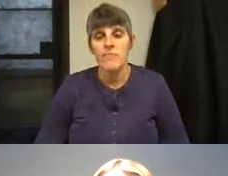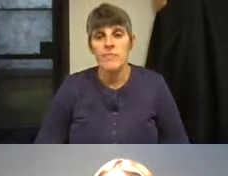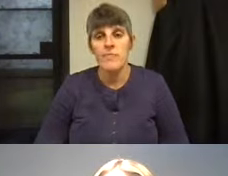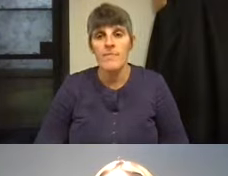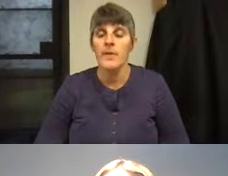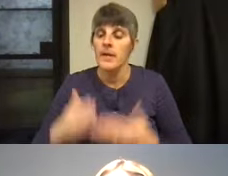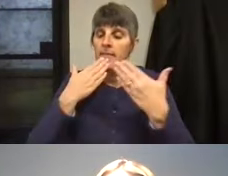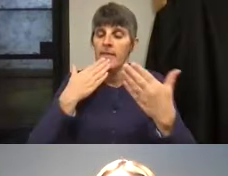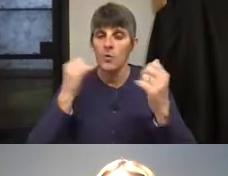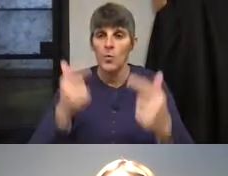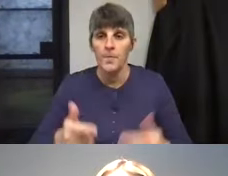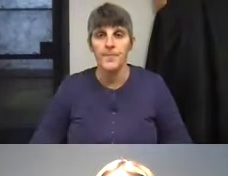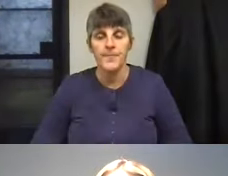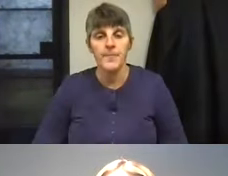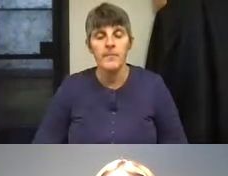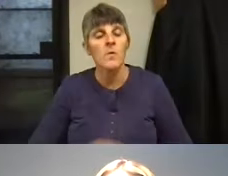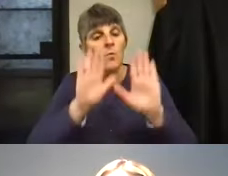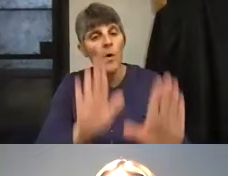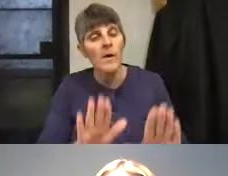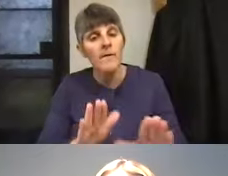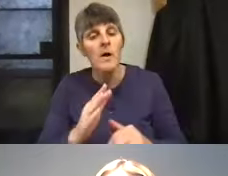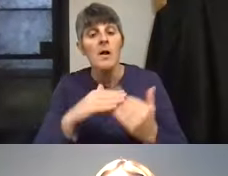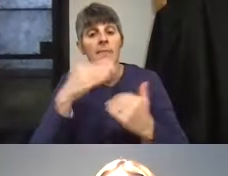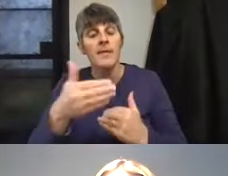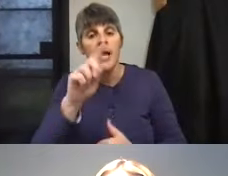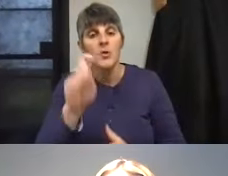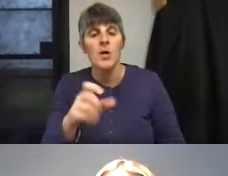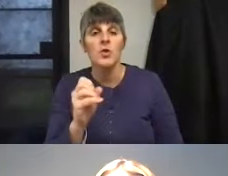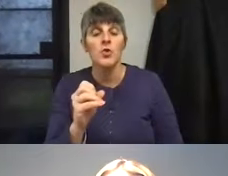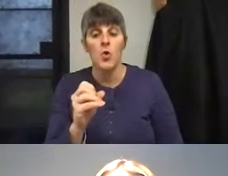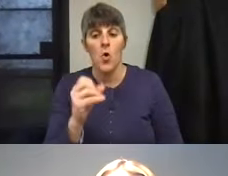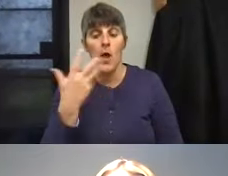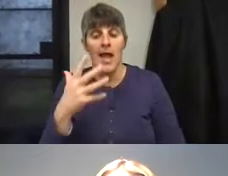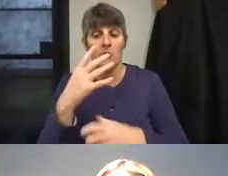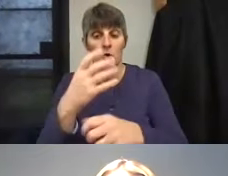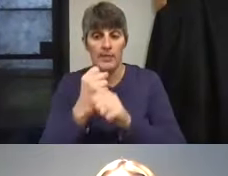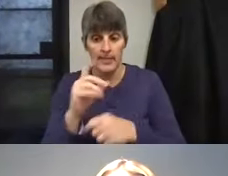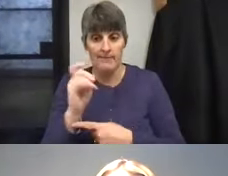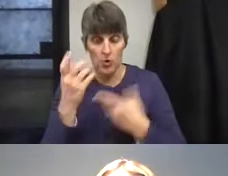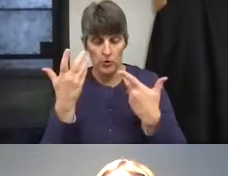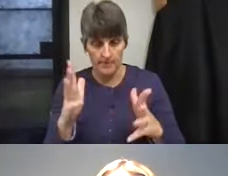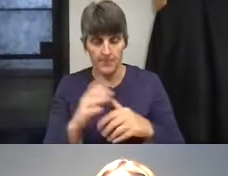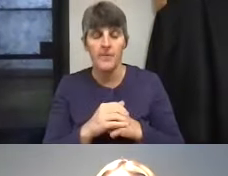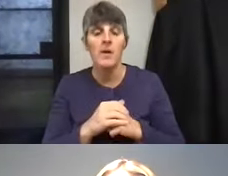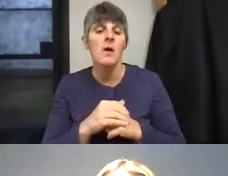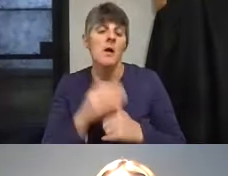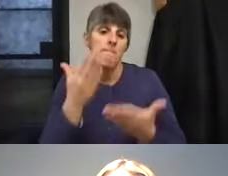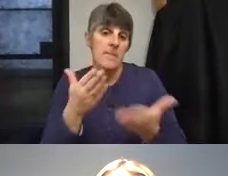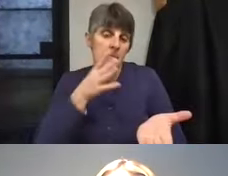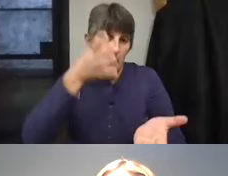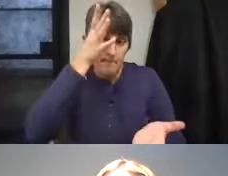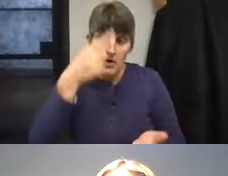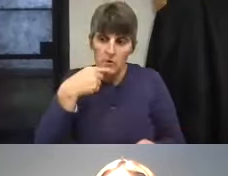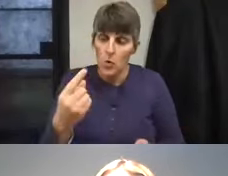Thank you, everybody. Wonderful. Our next question. So upon receiving a diagnosis, perhaps a parent is told